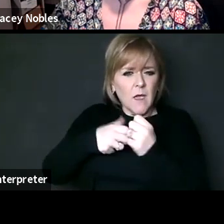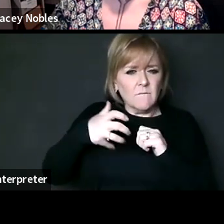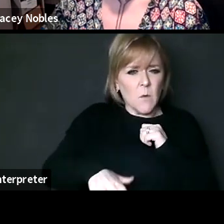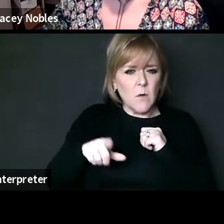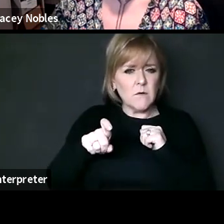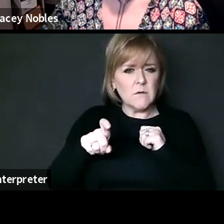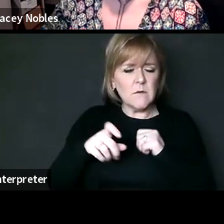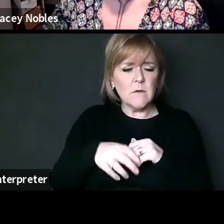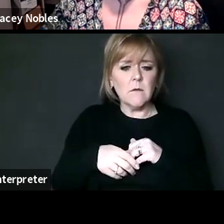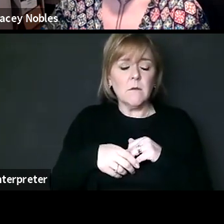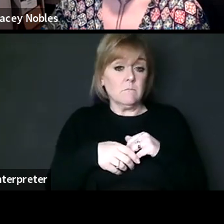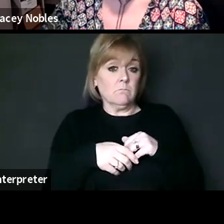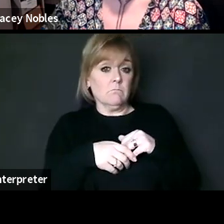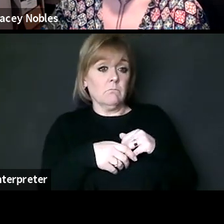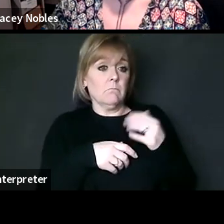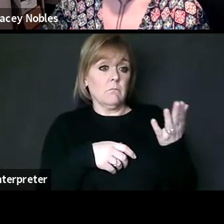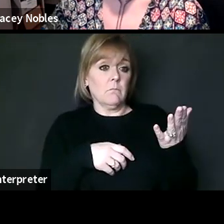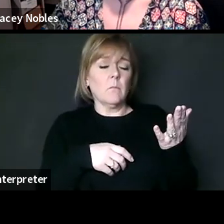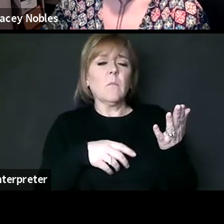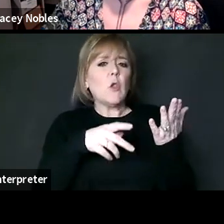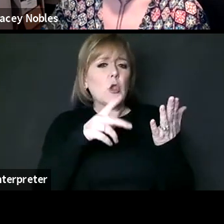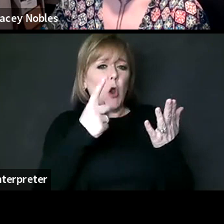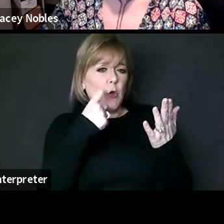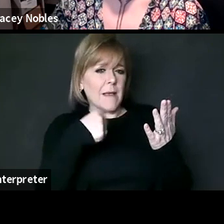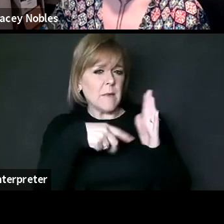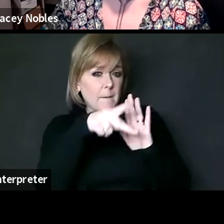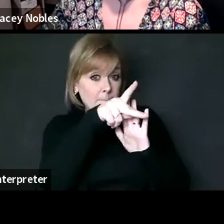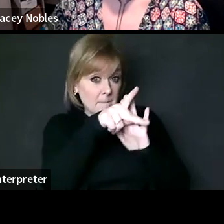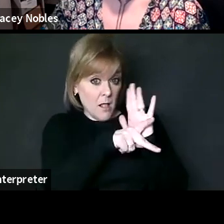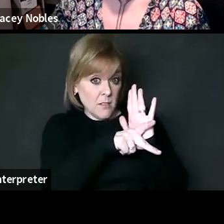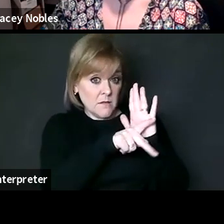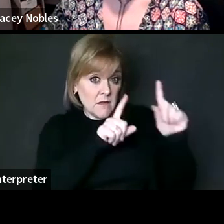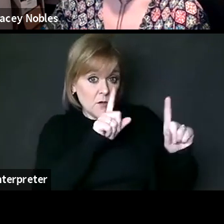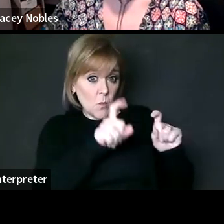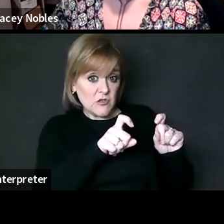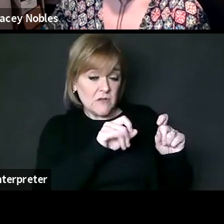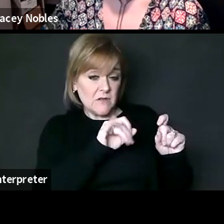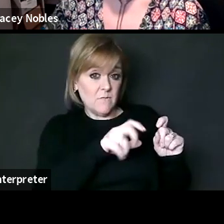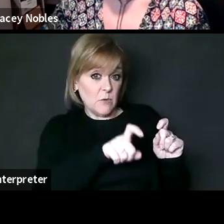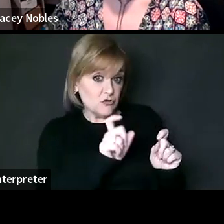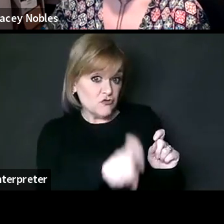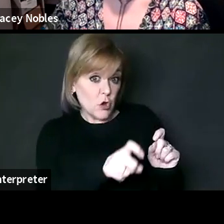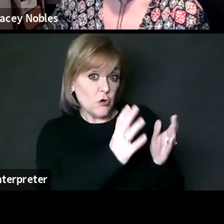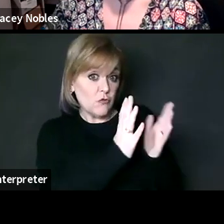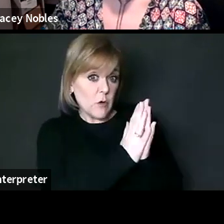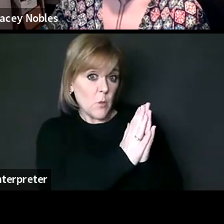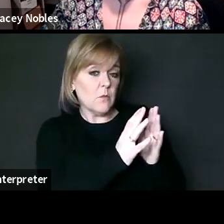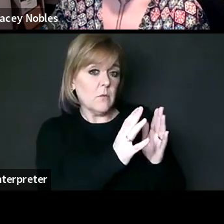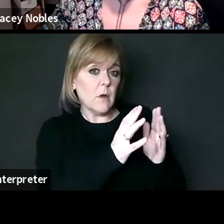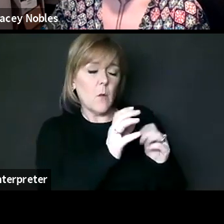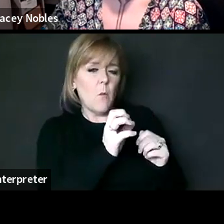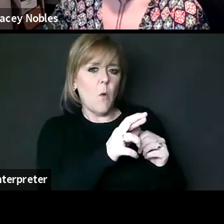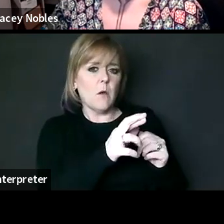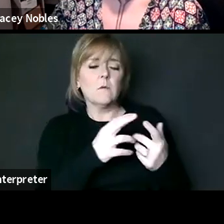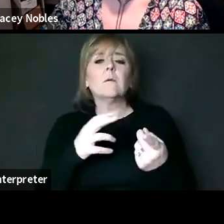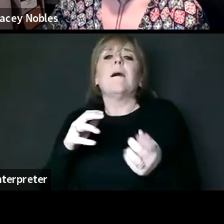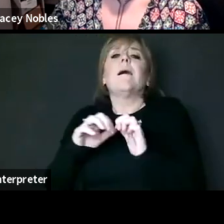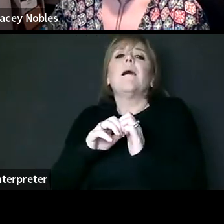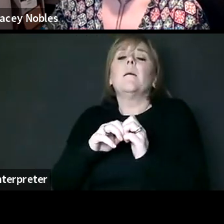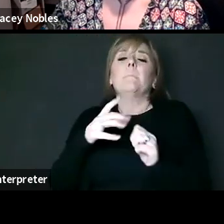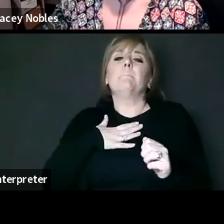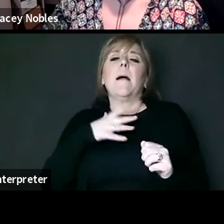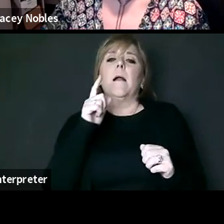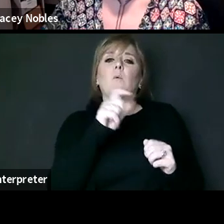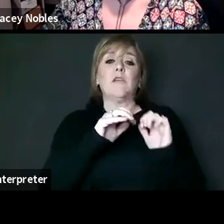Well, yeah, is there a way Is it a policy question about whether we should require them or how we would enforce it? How would